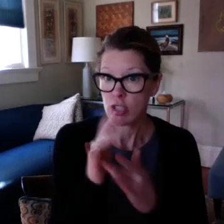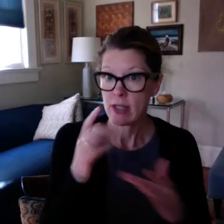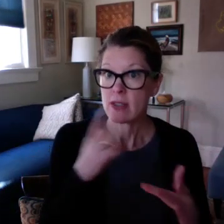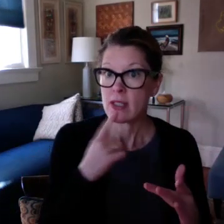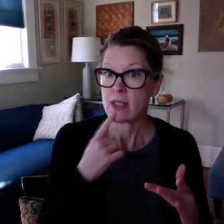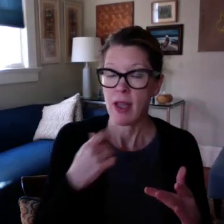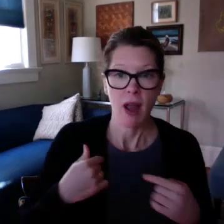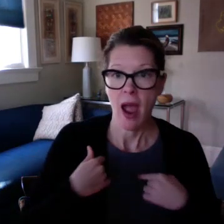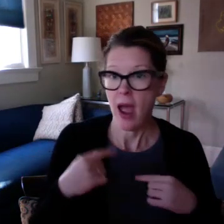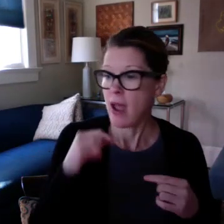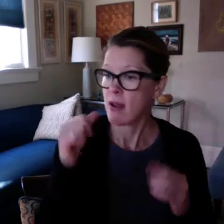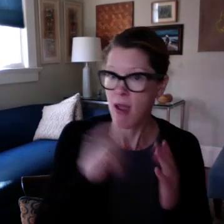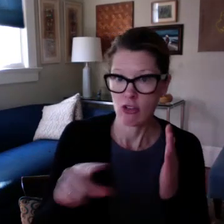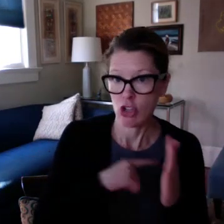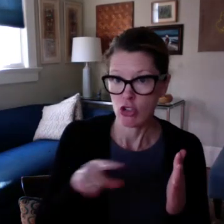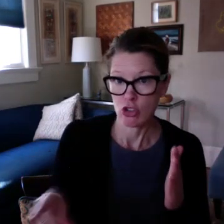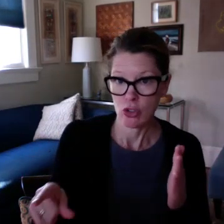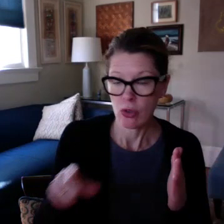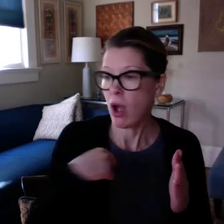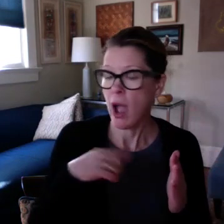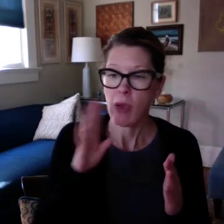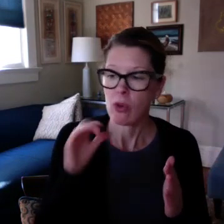Here ends the reading.